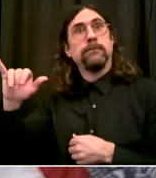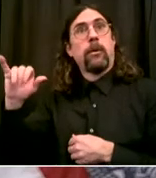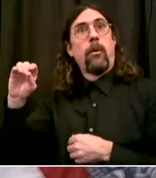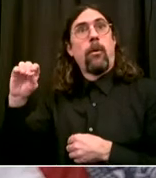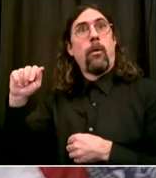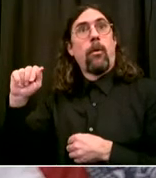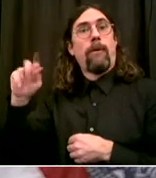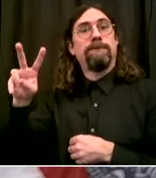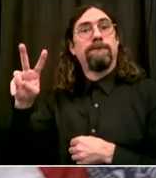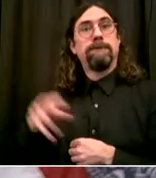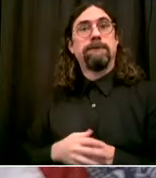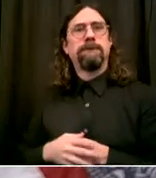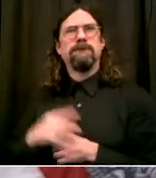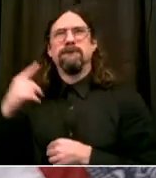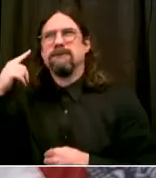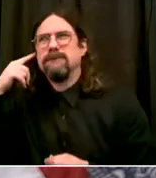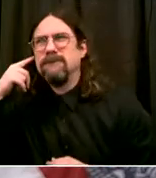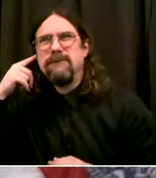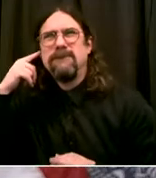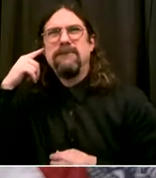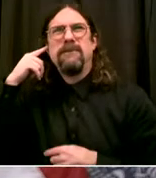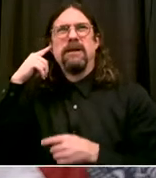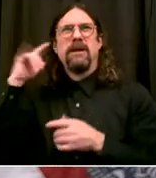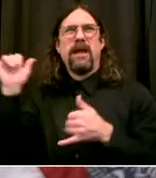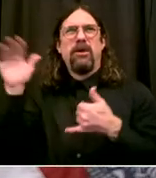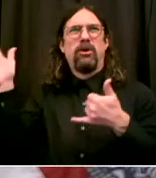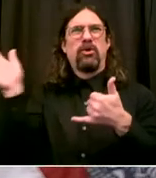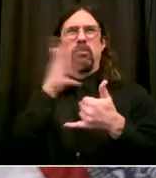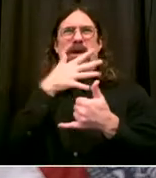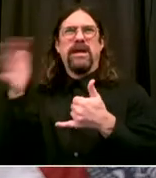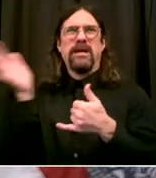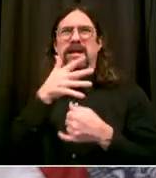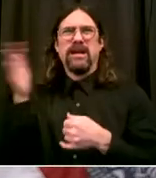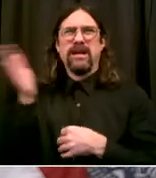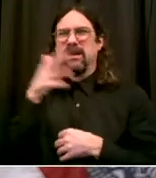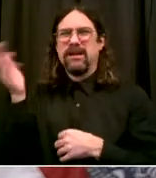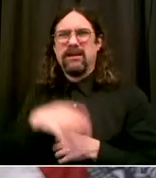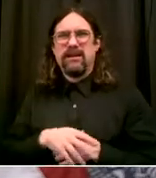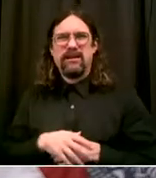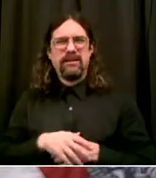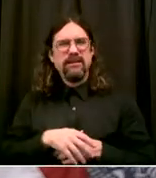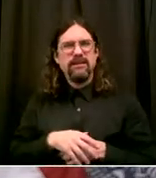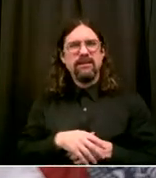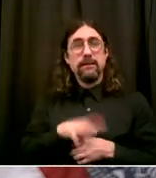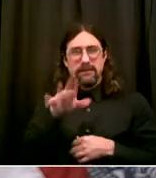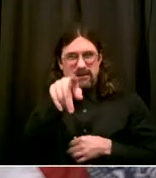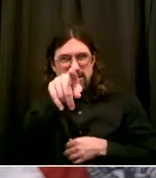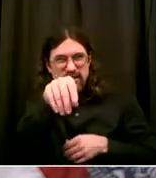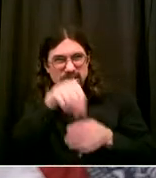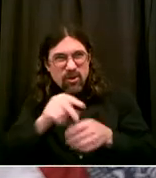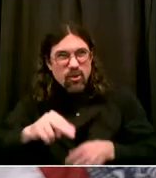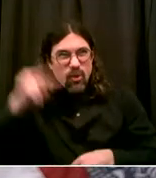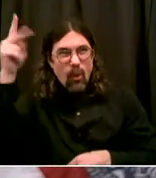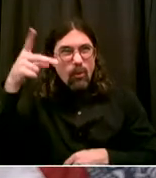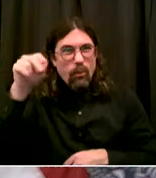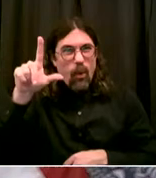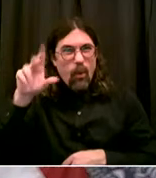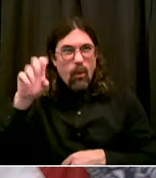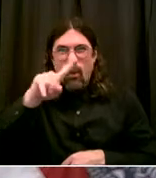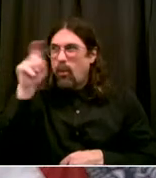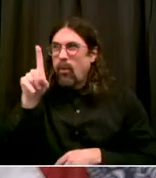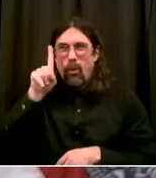Okay, get your mouth closer to the phone or something. I can't hear you well. Okay, is this better?